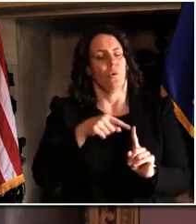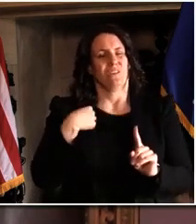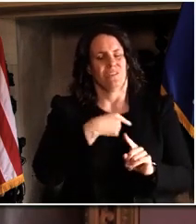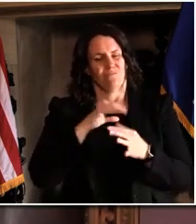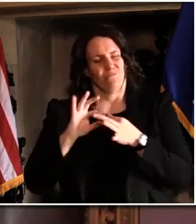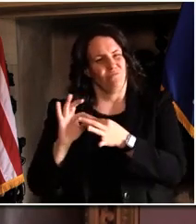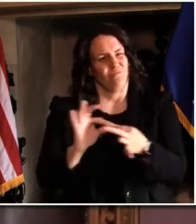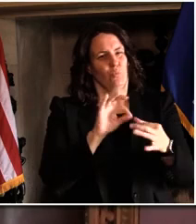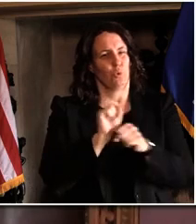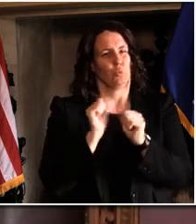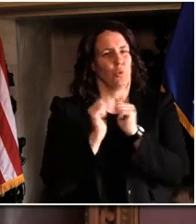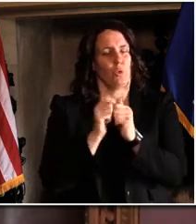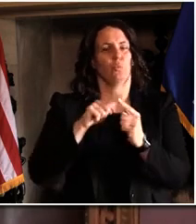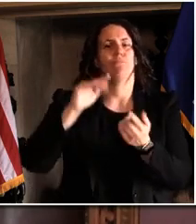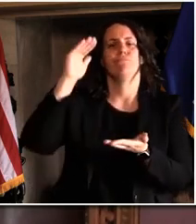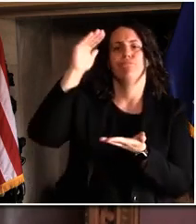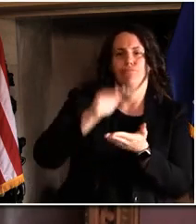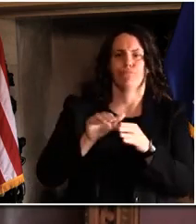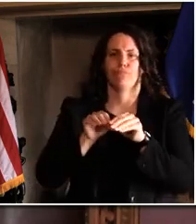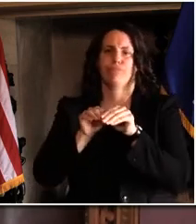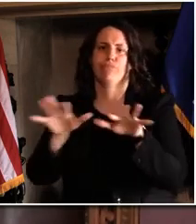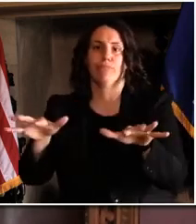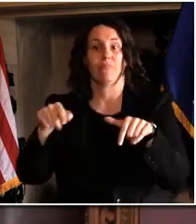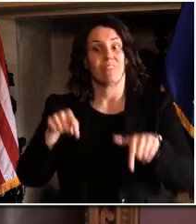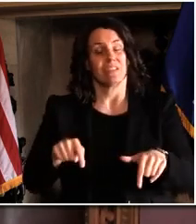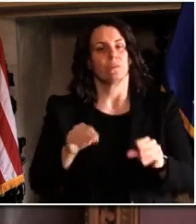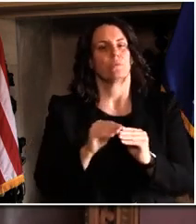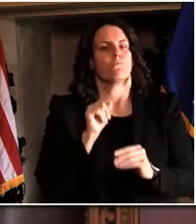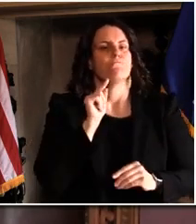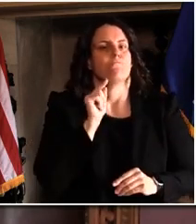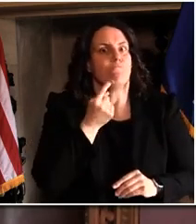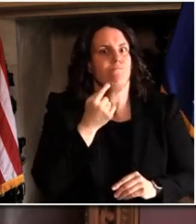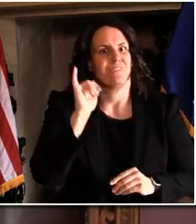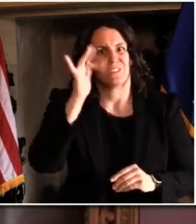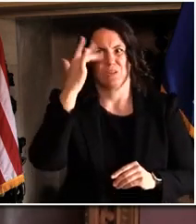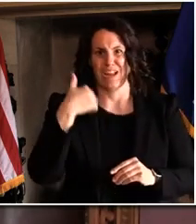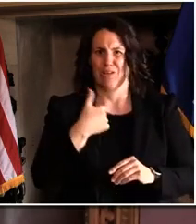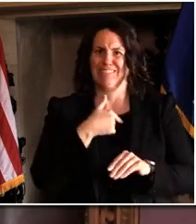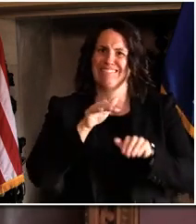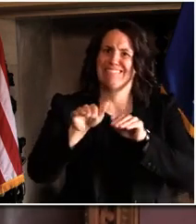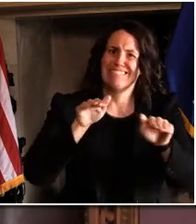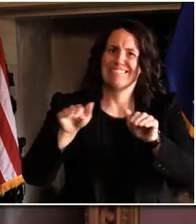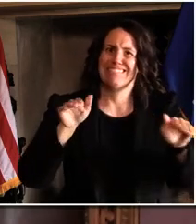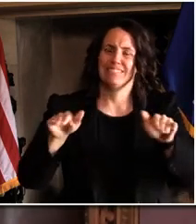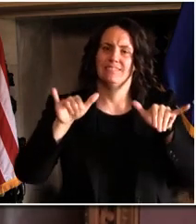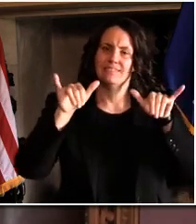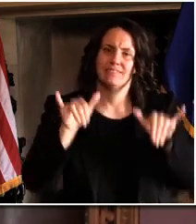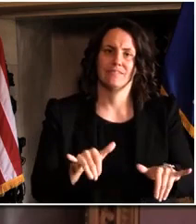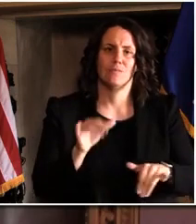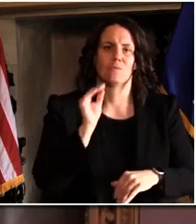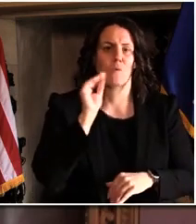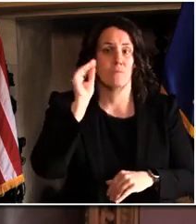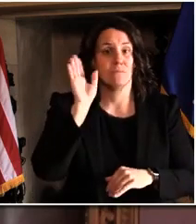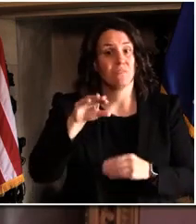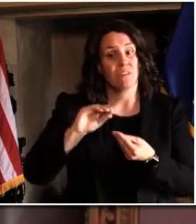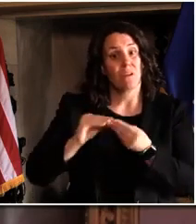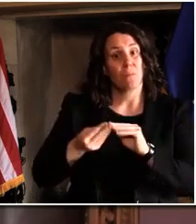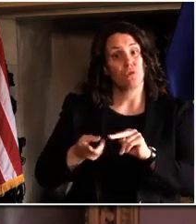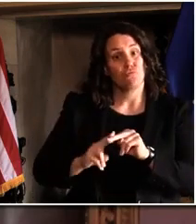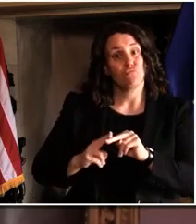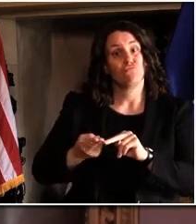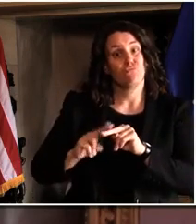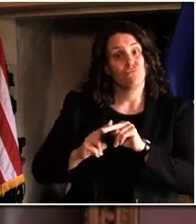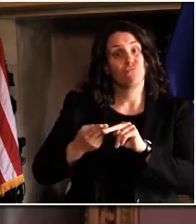as it gets more urgent and more dire every single day. We're seeing COVID-19 impact